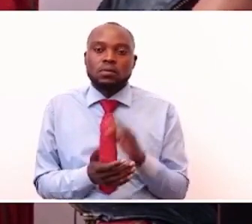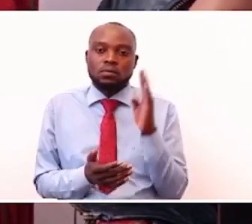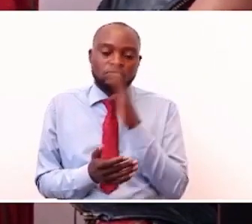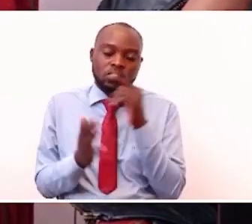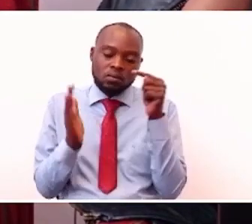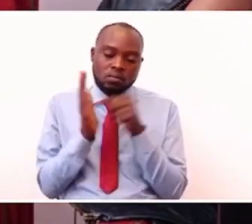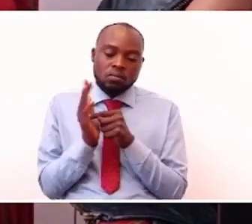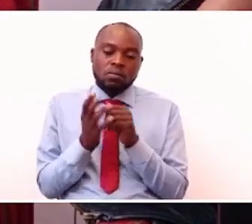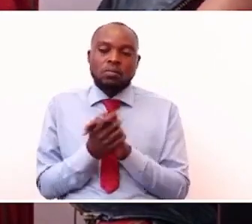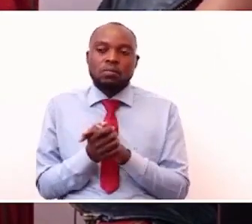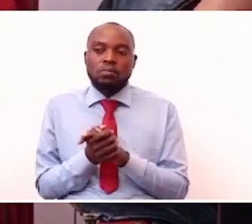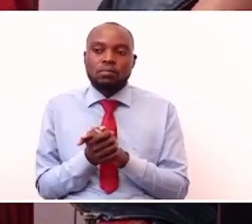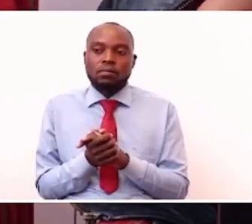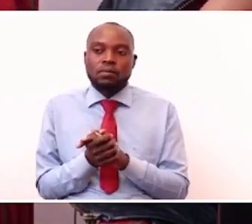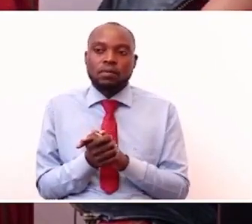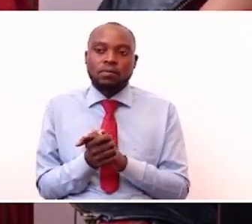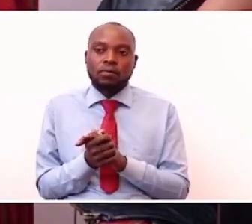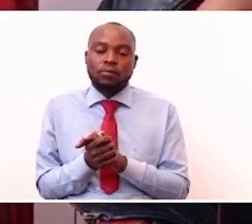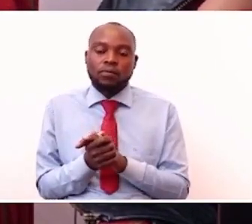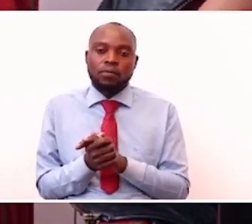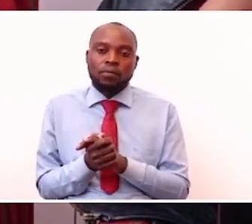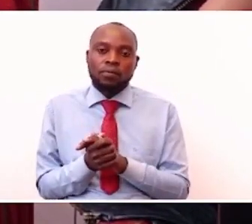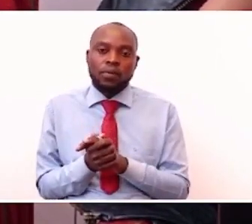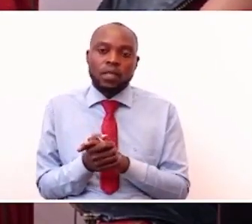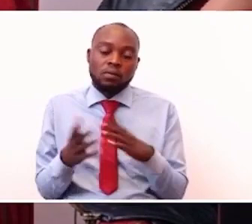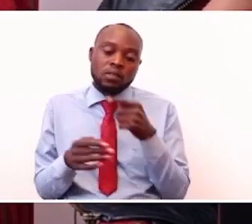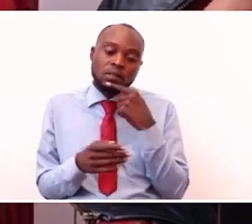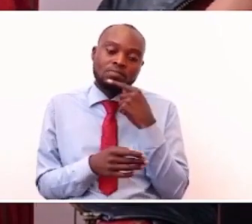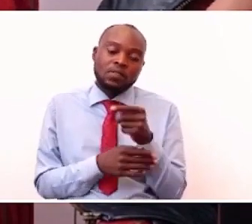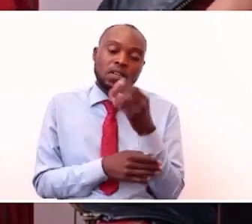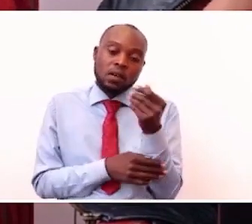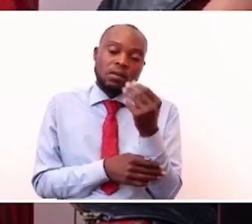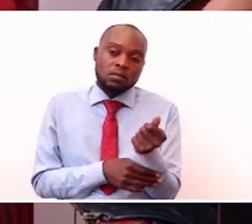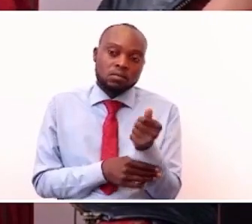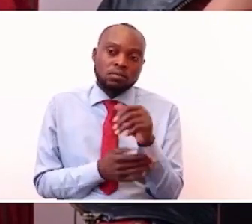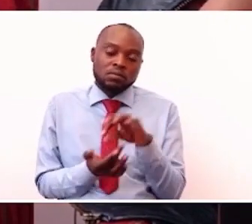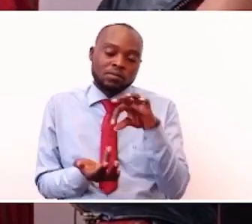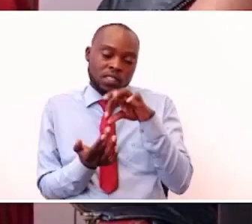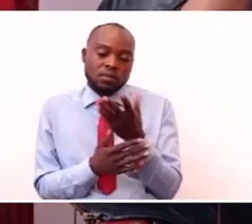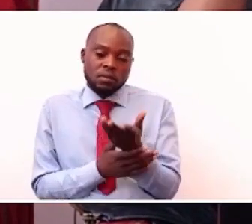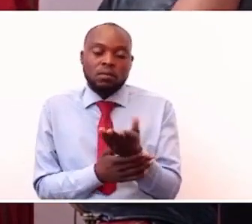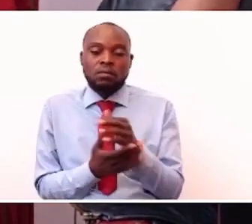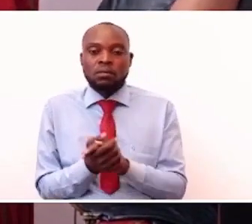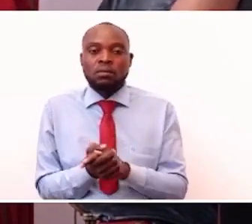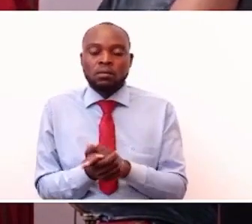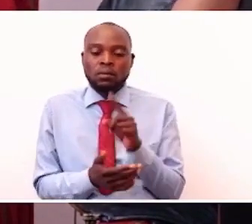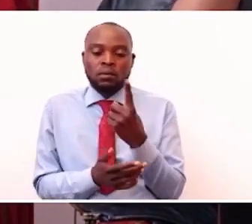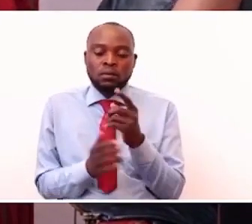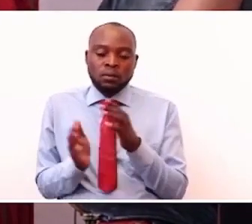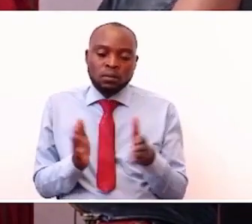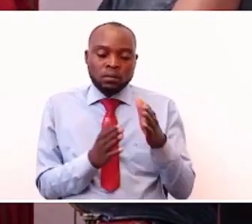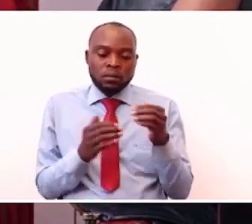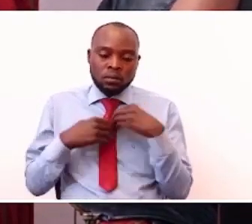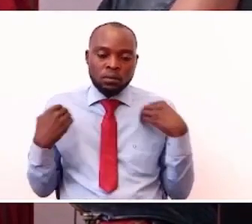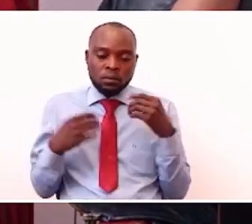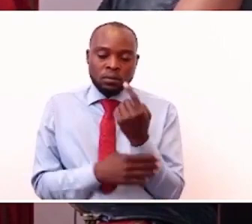if you might allow. I think that when we talk of the cryptocurrency specifically, I think that on one side there is significant opportunity